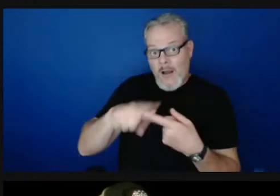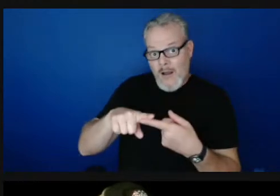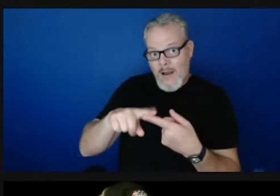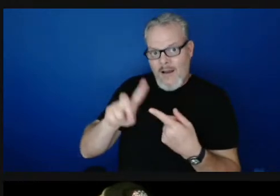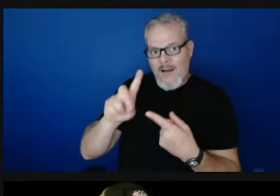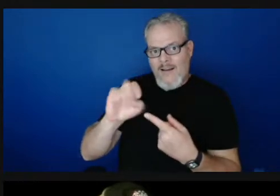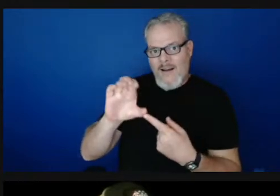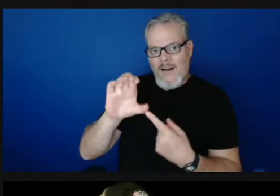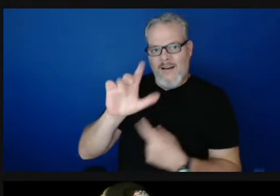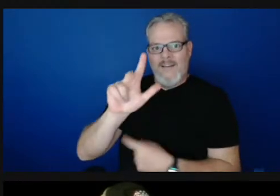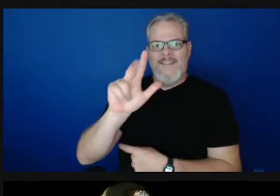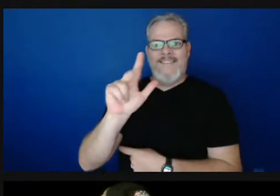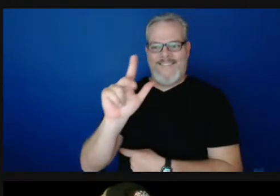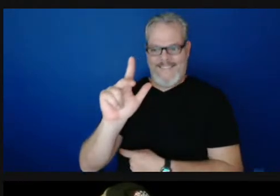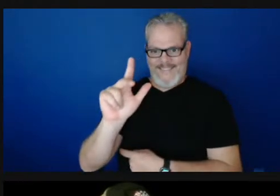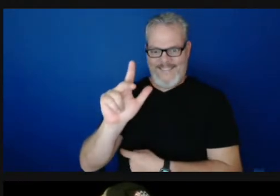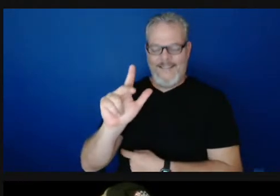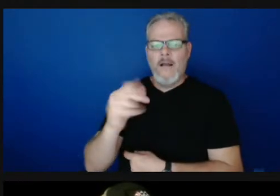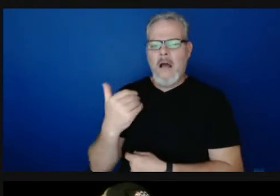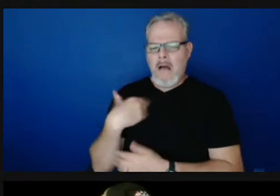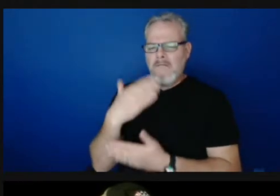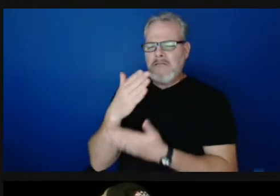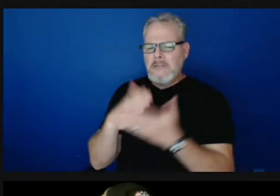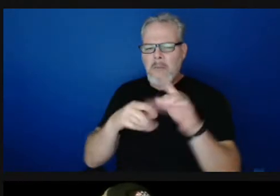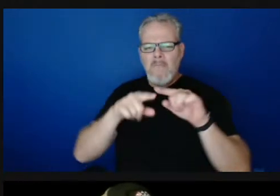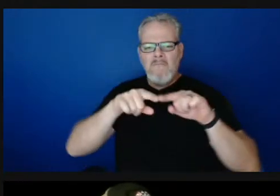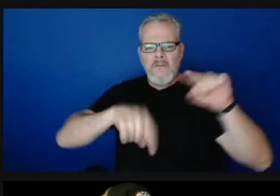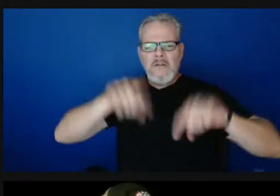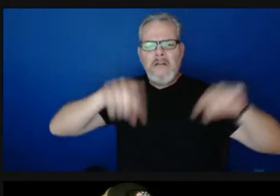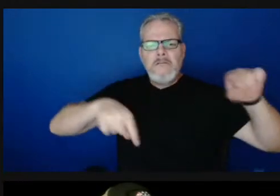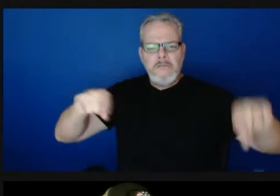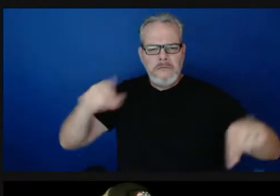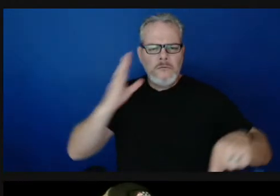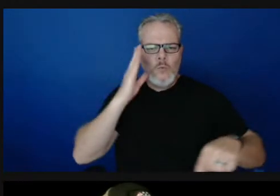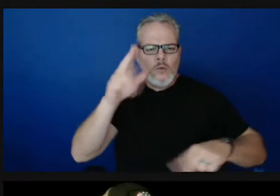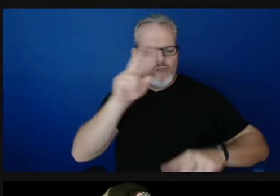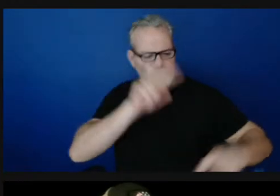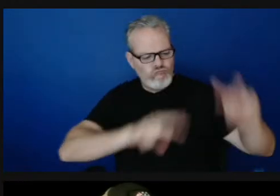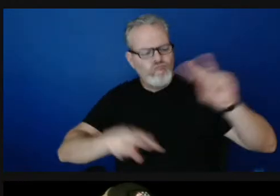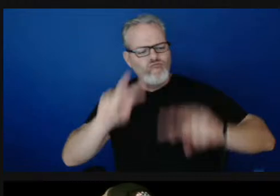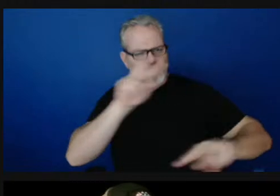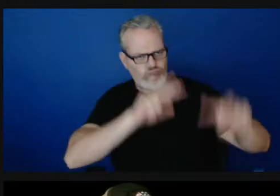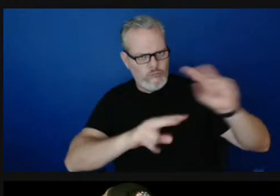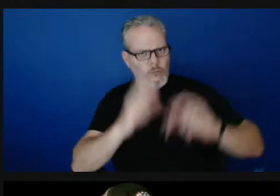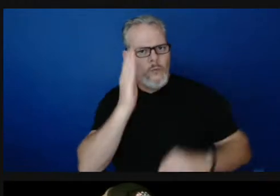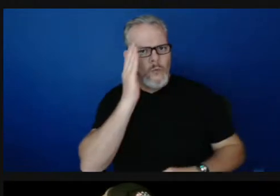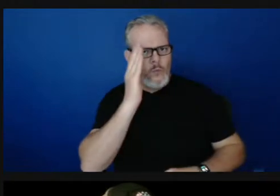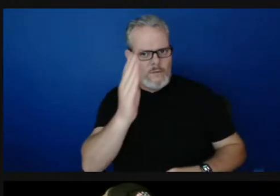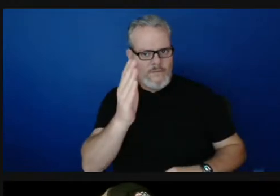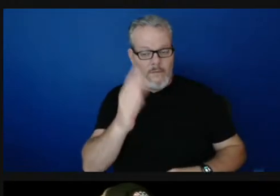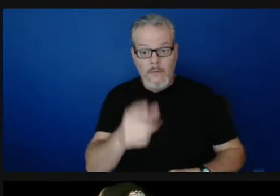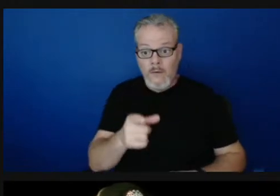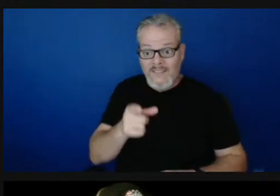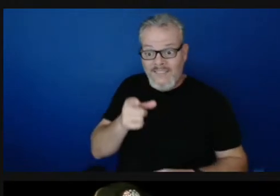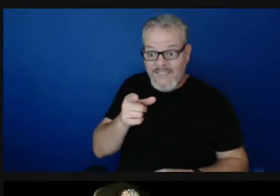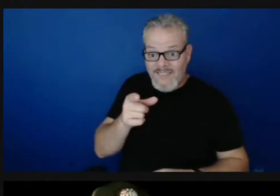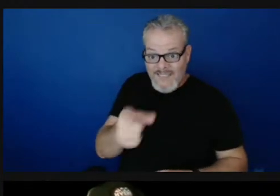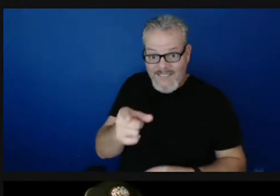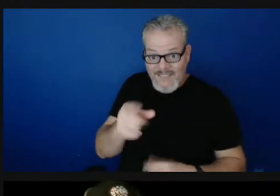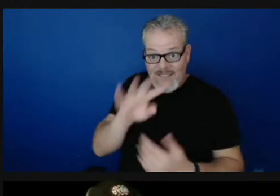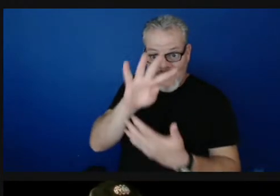slight variations that we'll examine in a bit. You can see the distribution of earthquakes over the last week, as shown on this